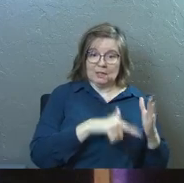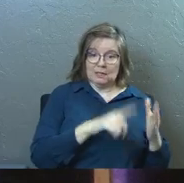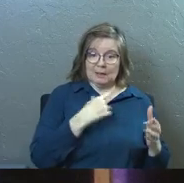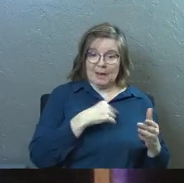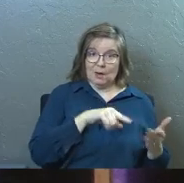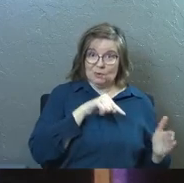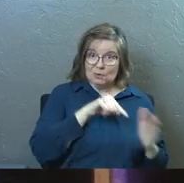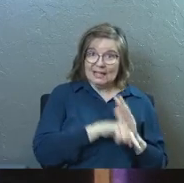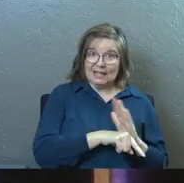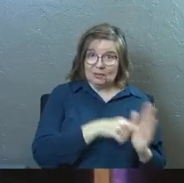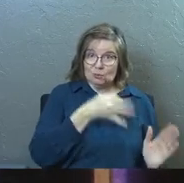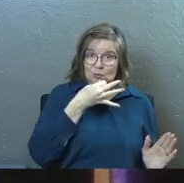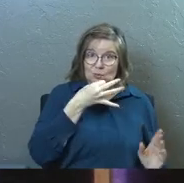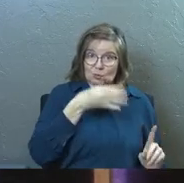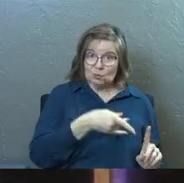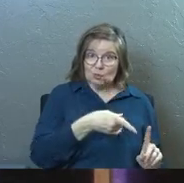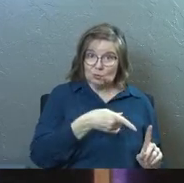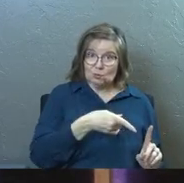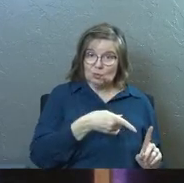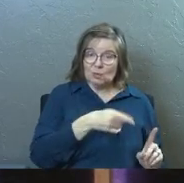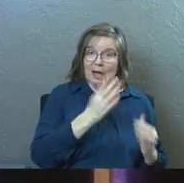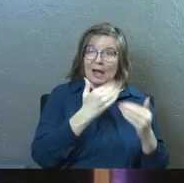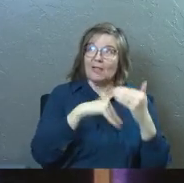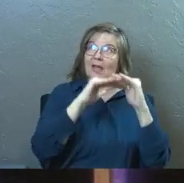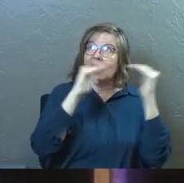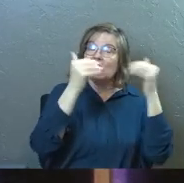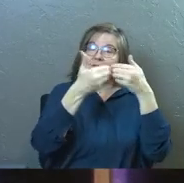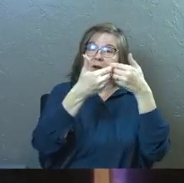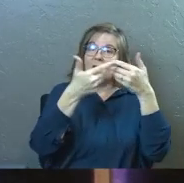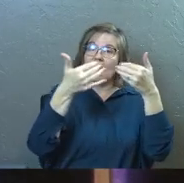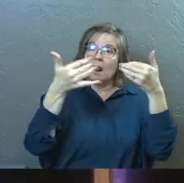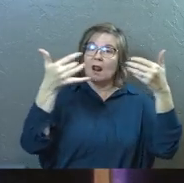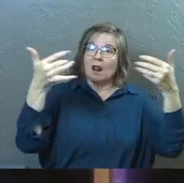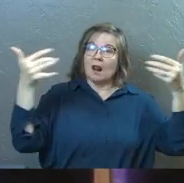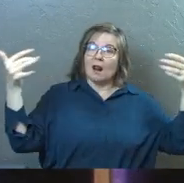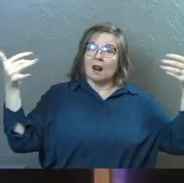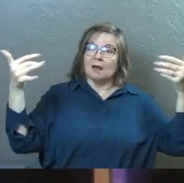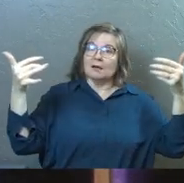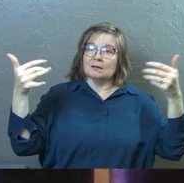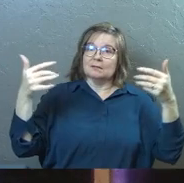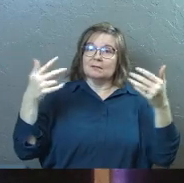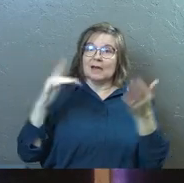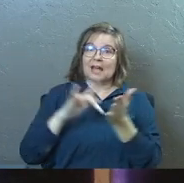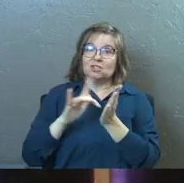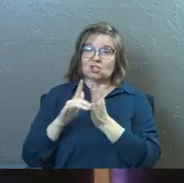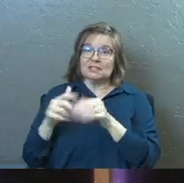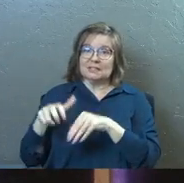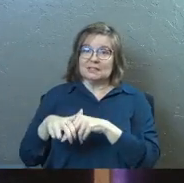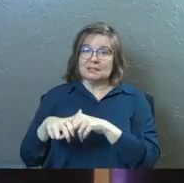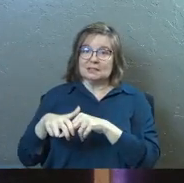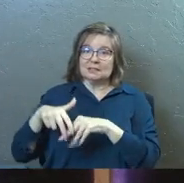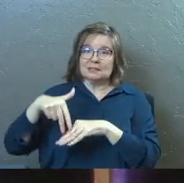He's about to get killed. And the heavens open up, and Jesus stands up.